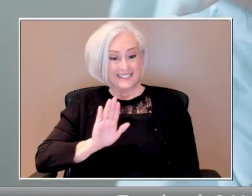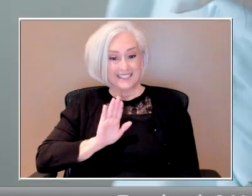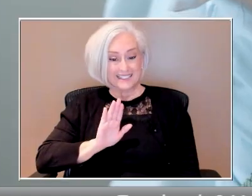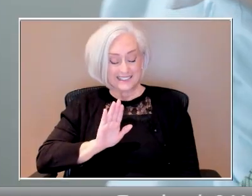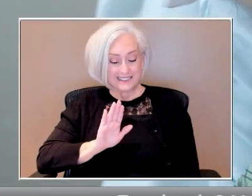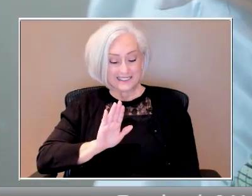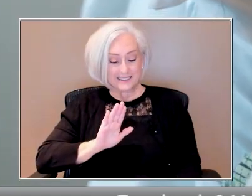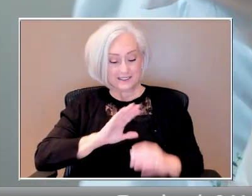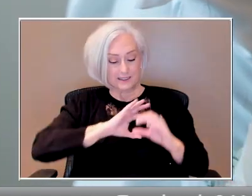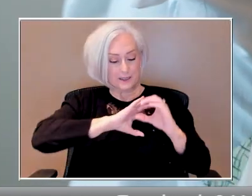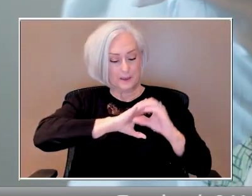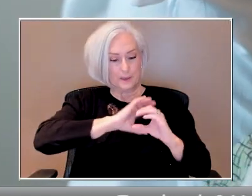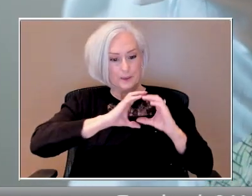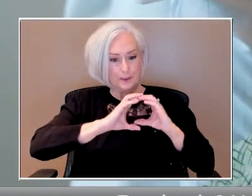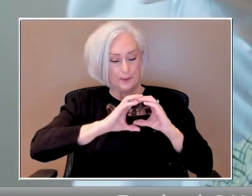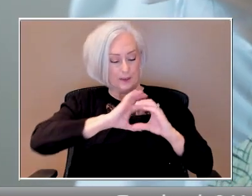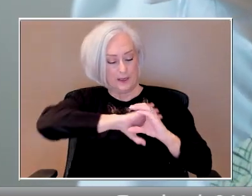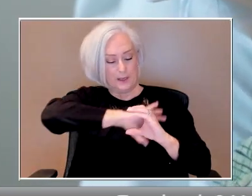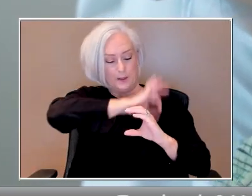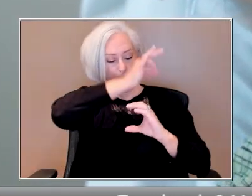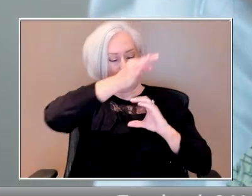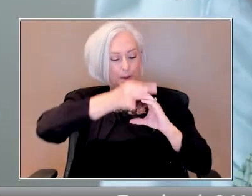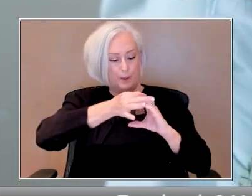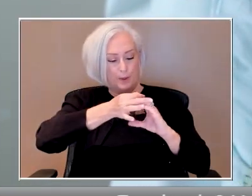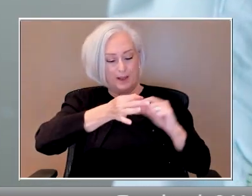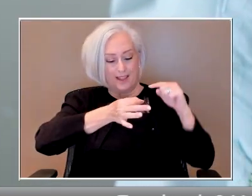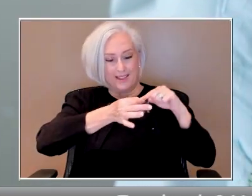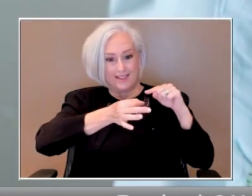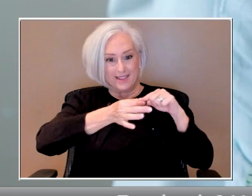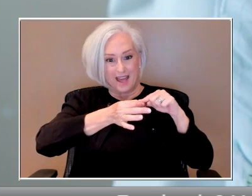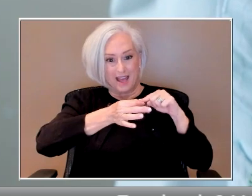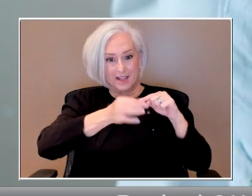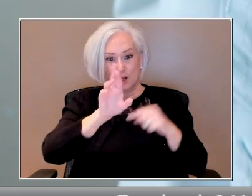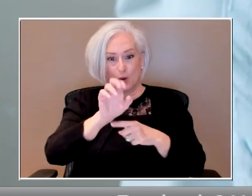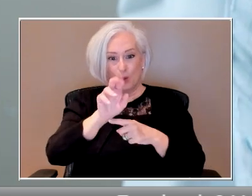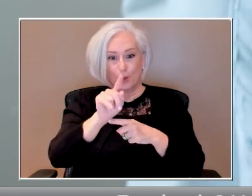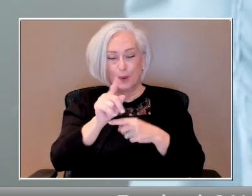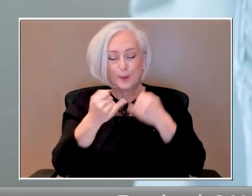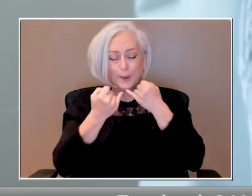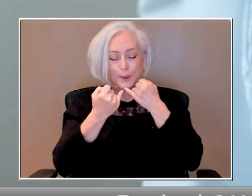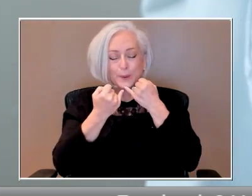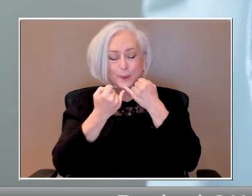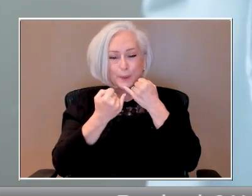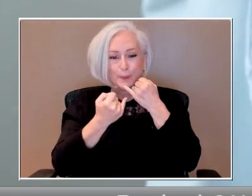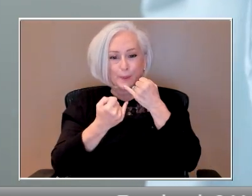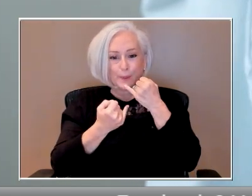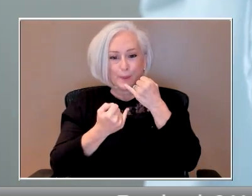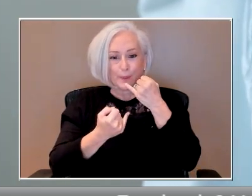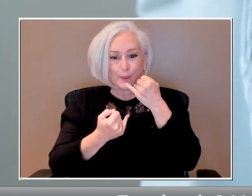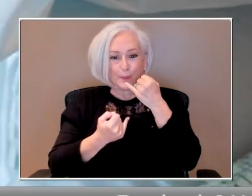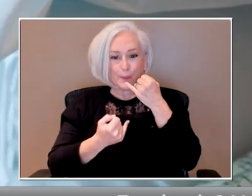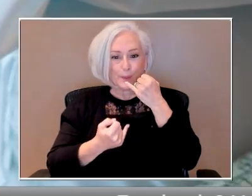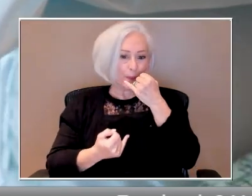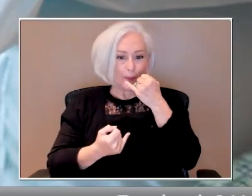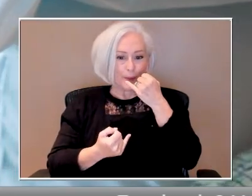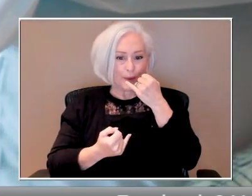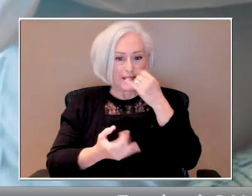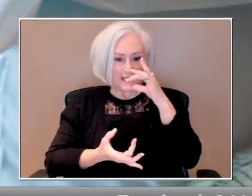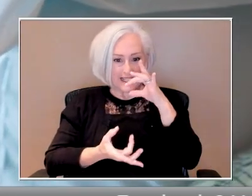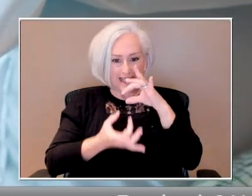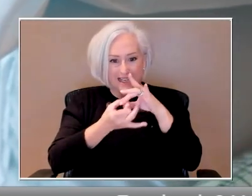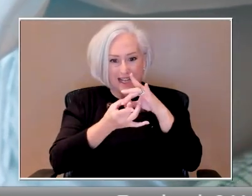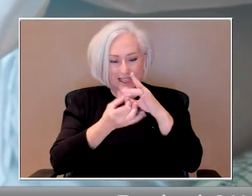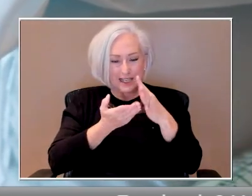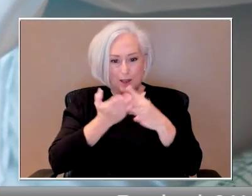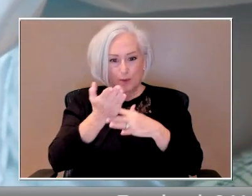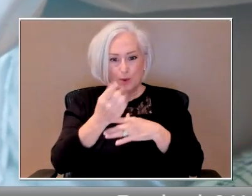so thin, it was only being held together basically by a single human cell, meaning that I